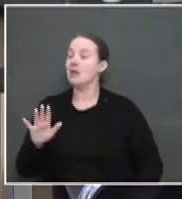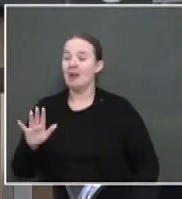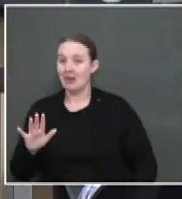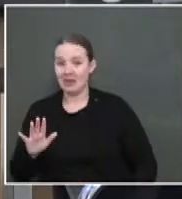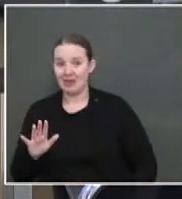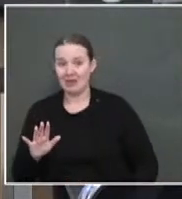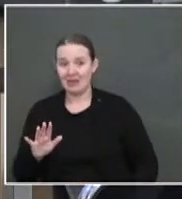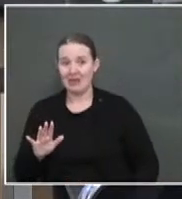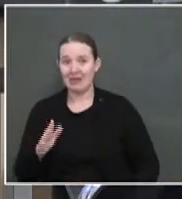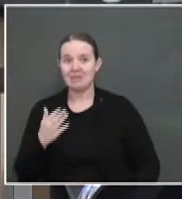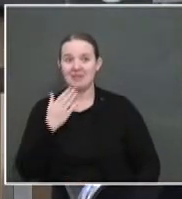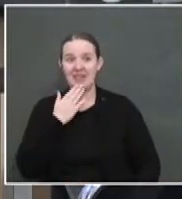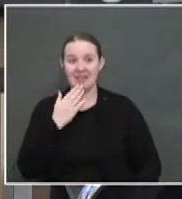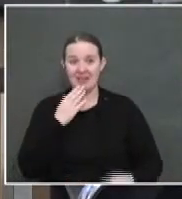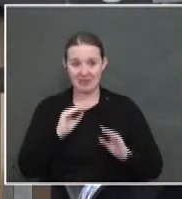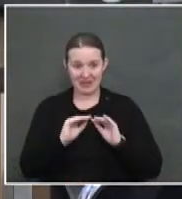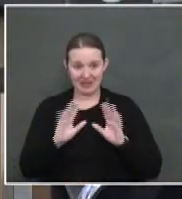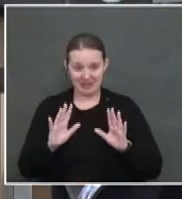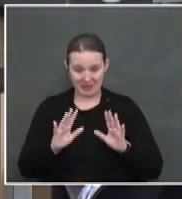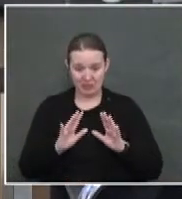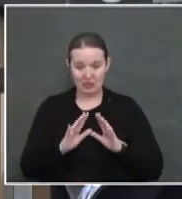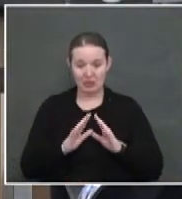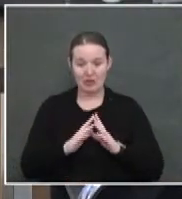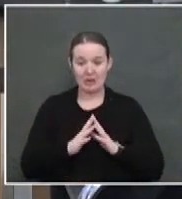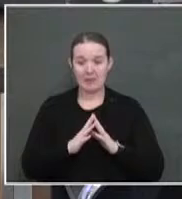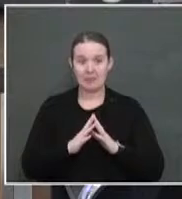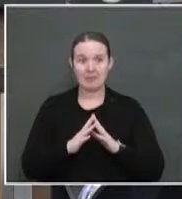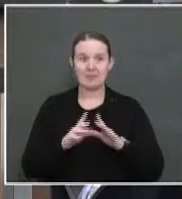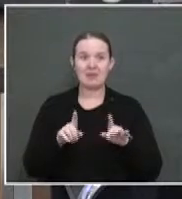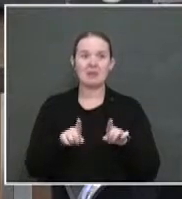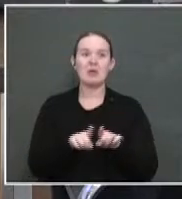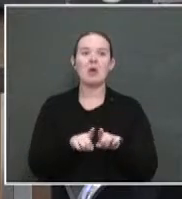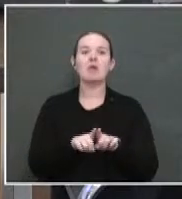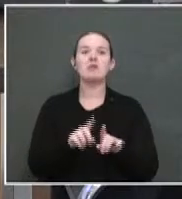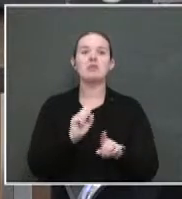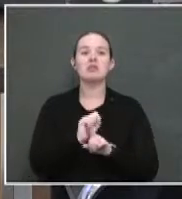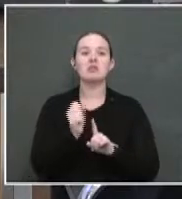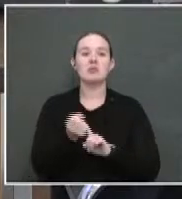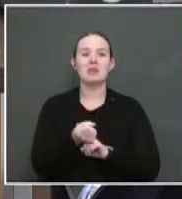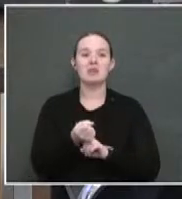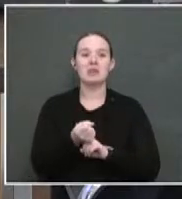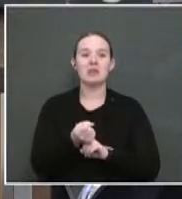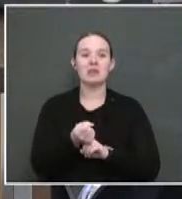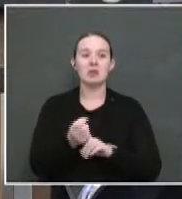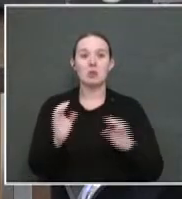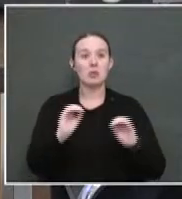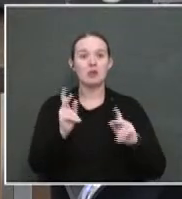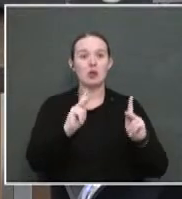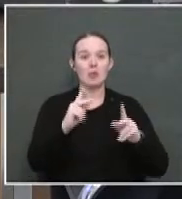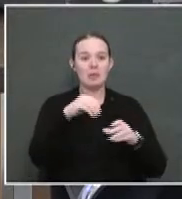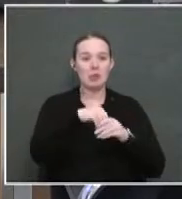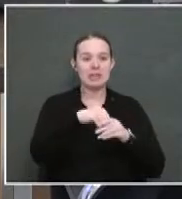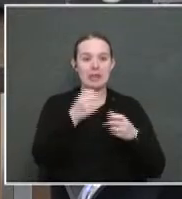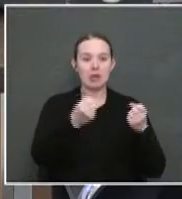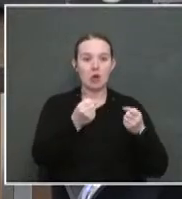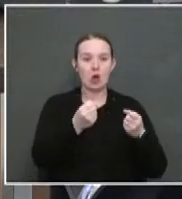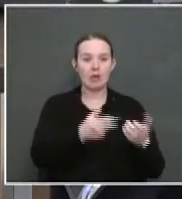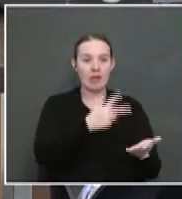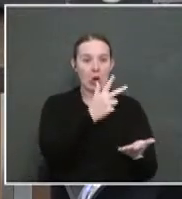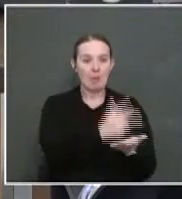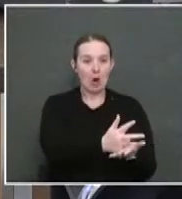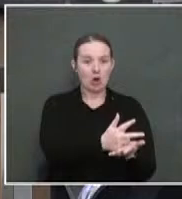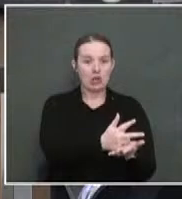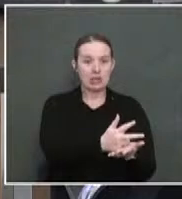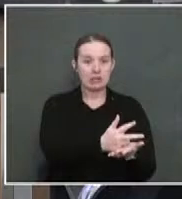Well, and thank you for that. There's been instances though where there's no people in the cars. They're